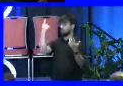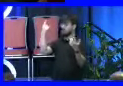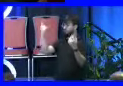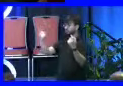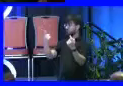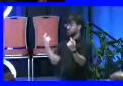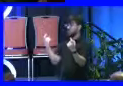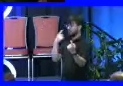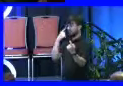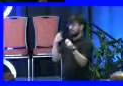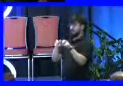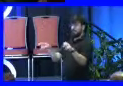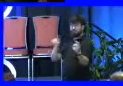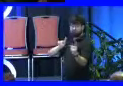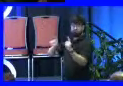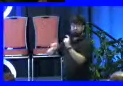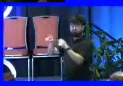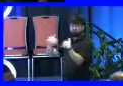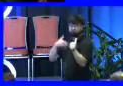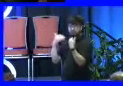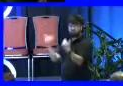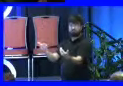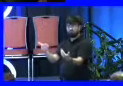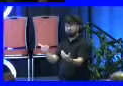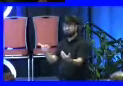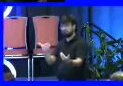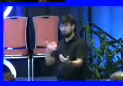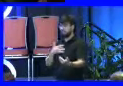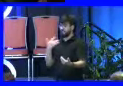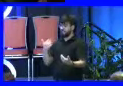our panelists and you're brave enough to ask them.